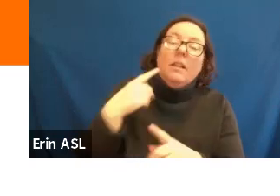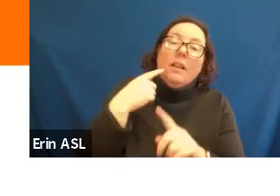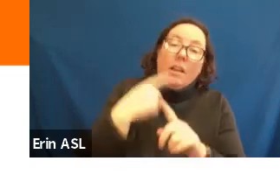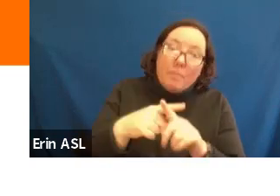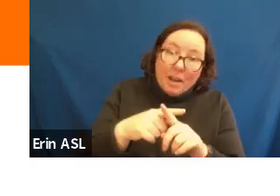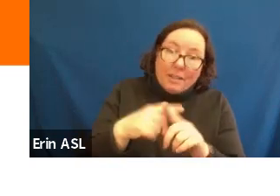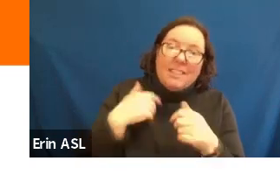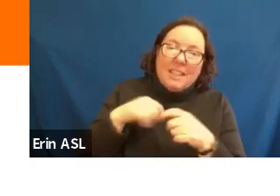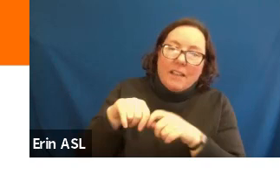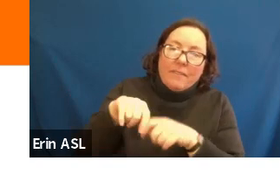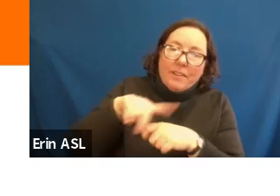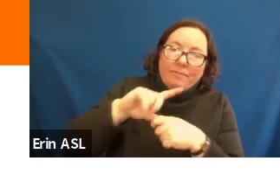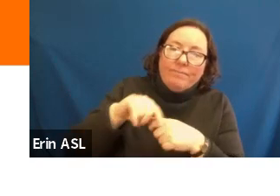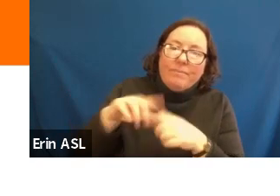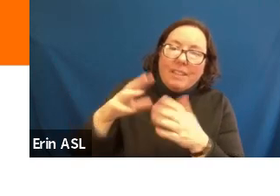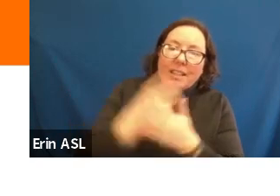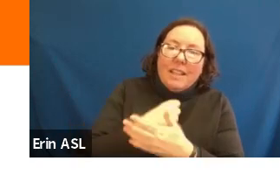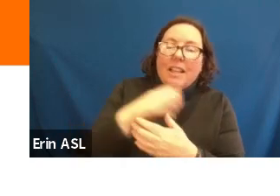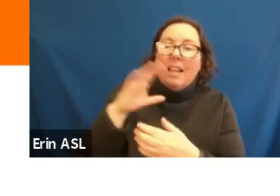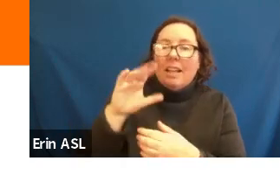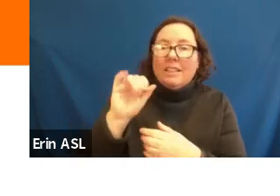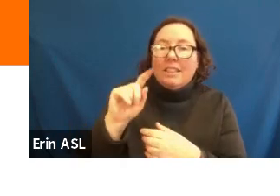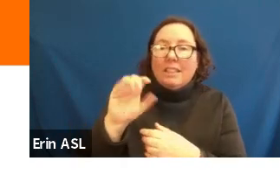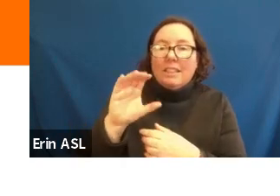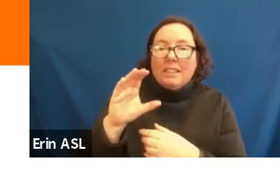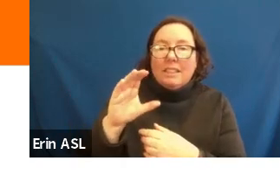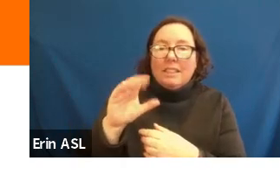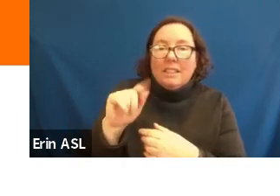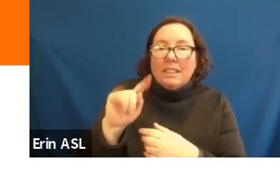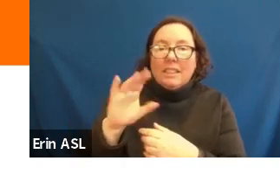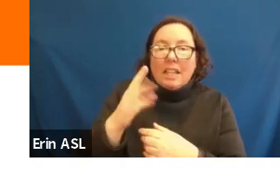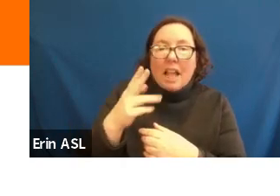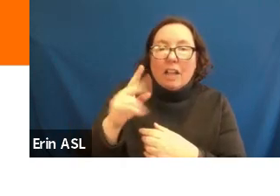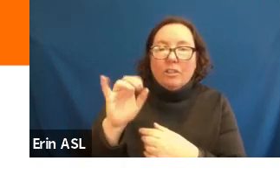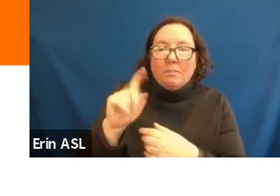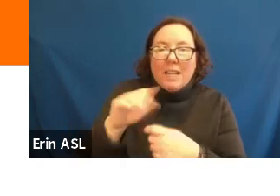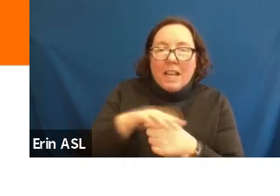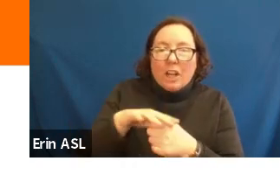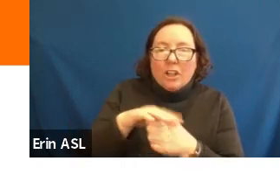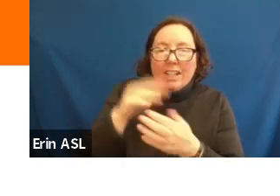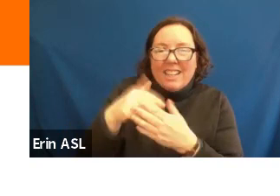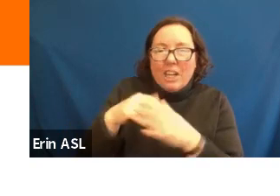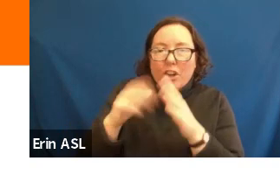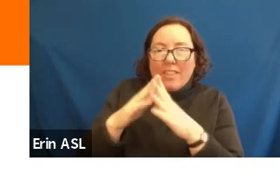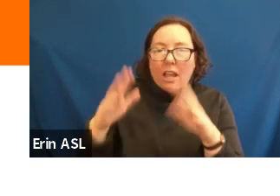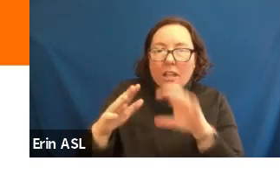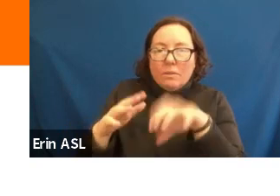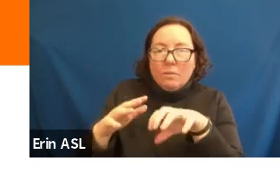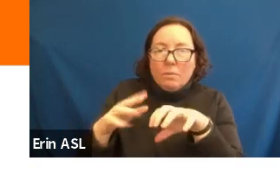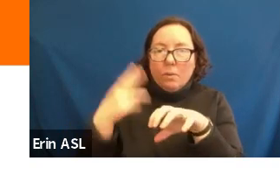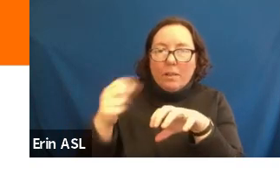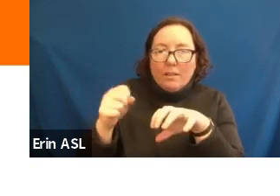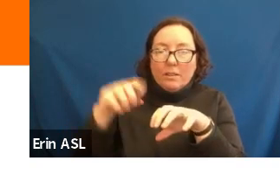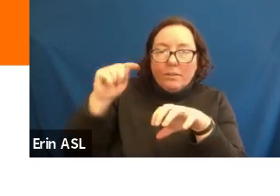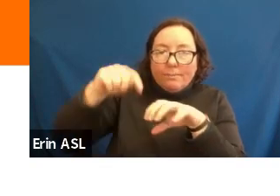they have a catchment area around the selective high school. And so students who